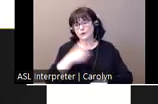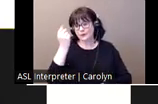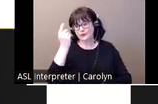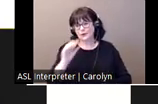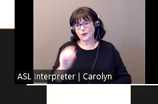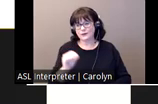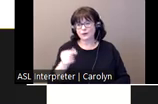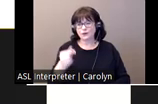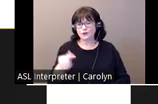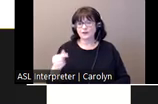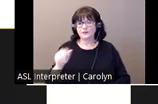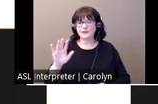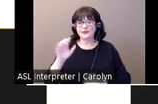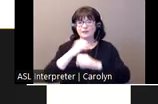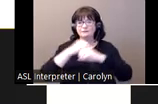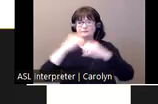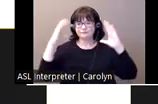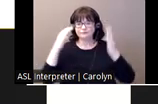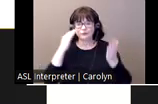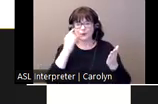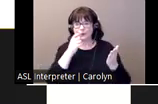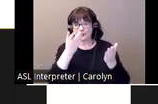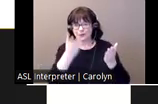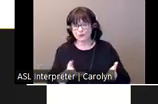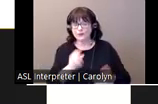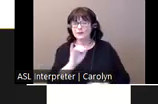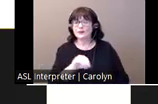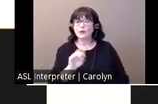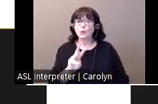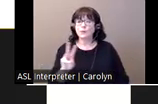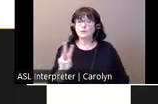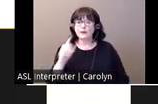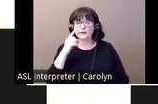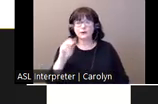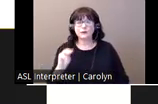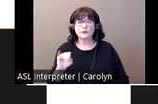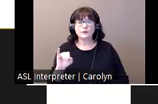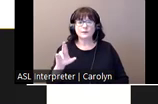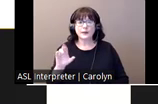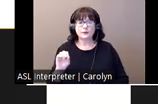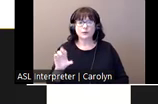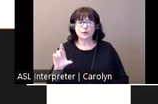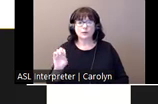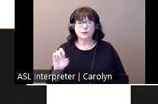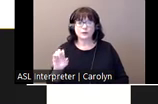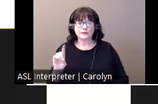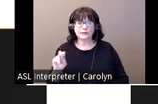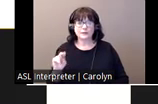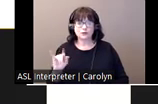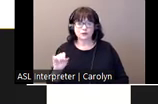Ontario government. This is their micro-credentials site, public facing.